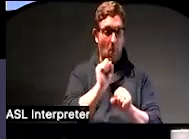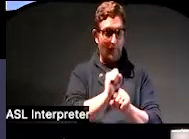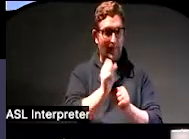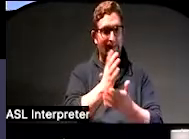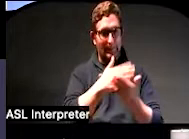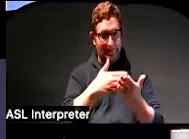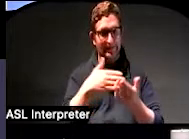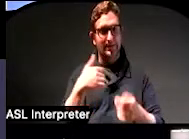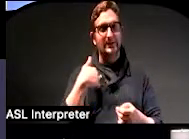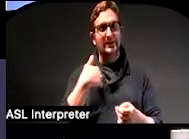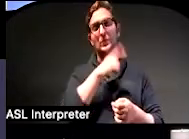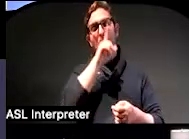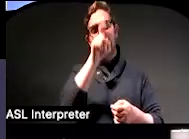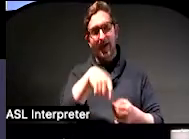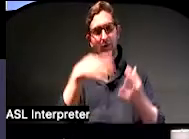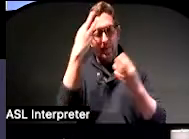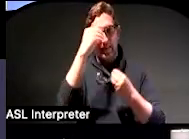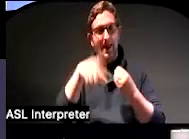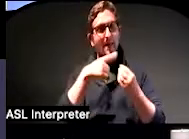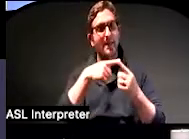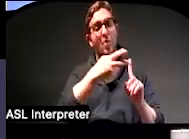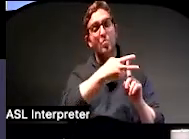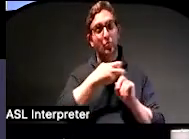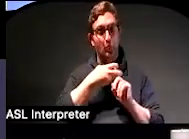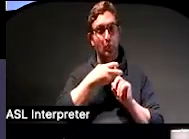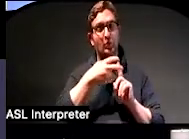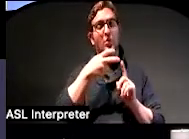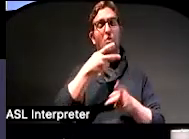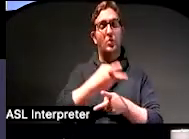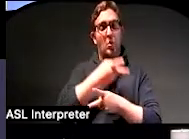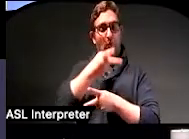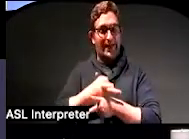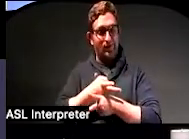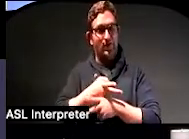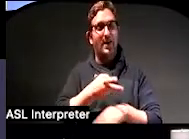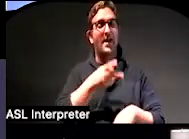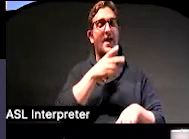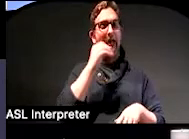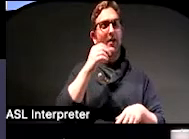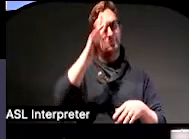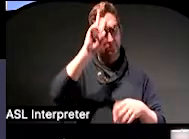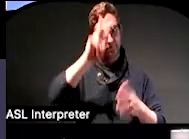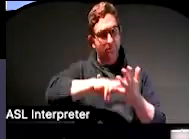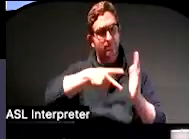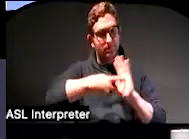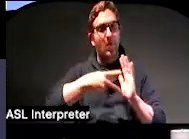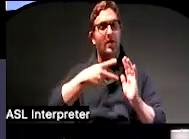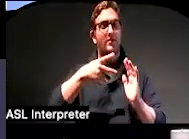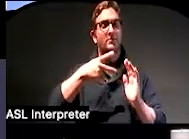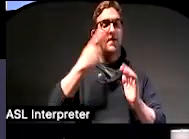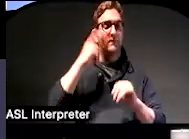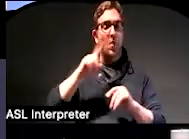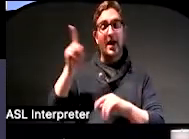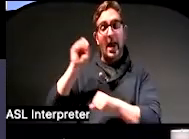is that we really have to think about recruitment, retention, and the intentionality of employers